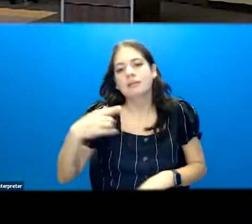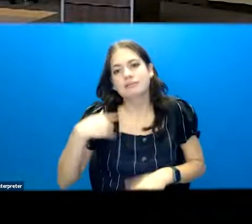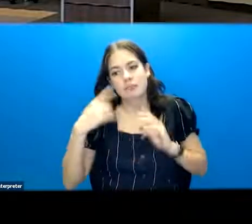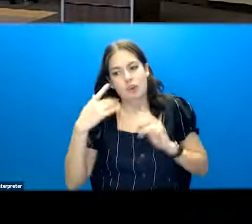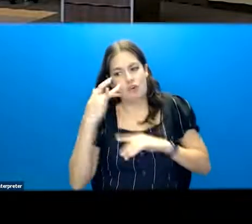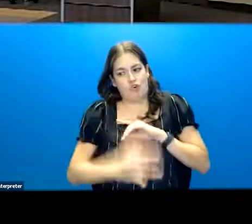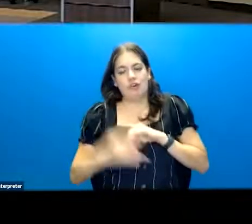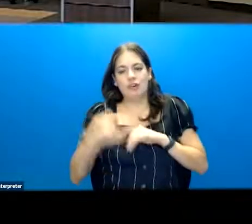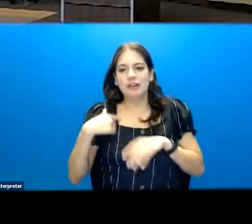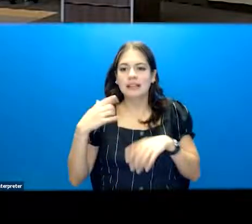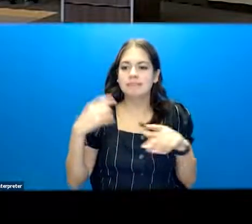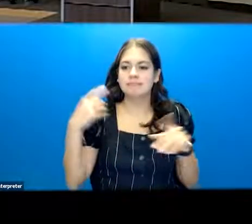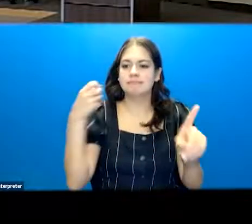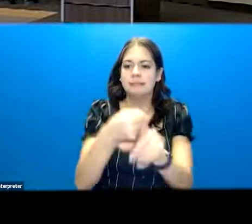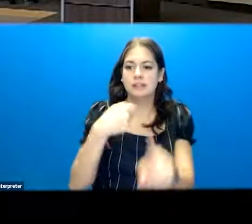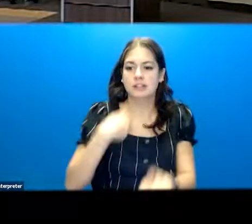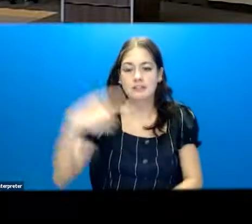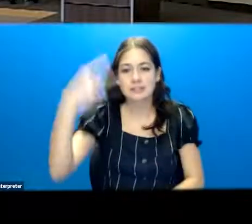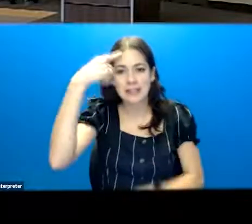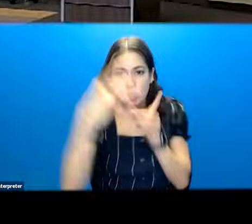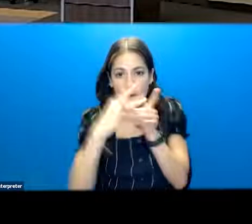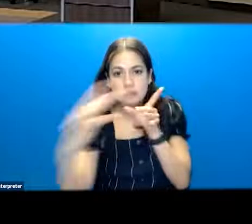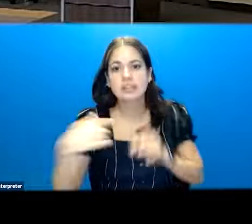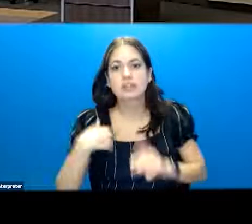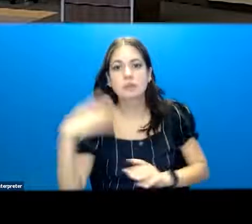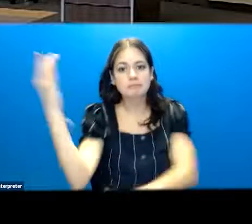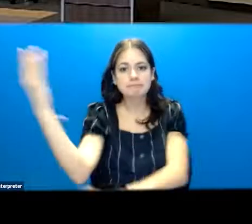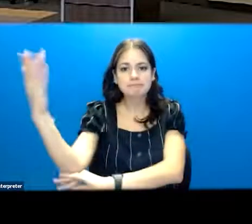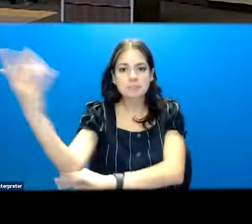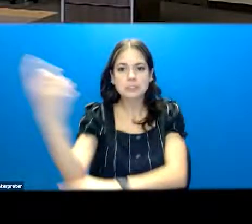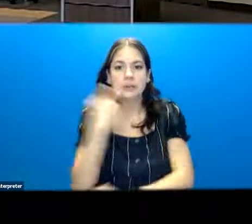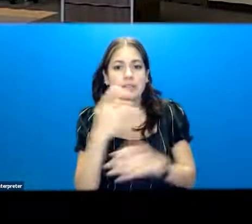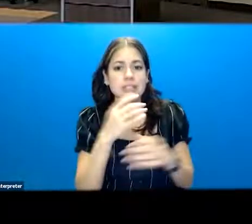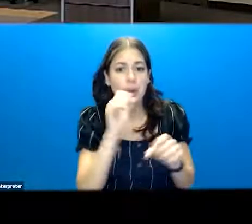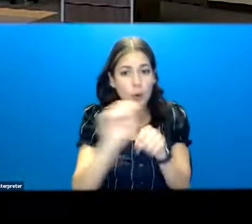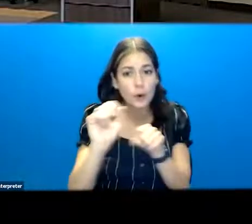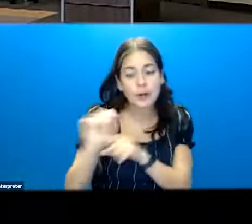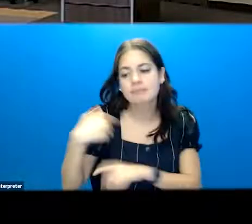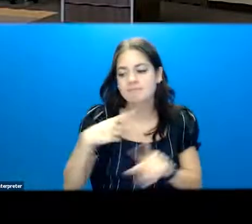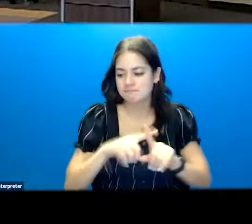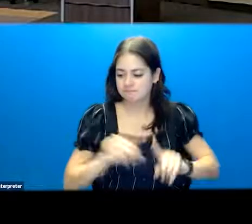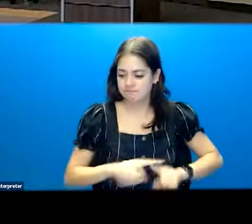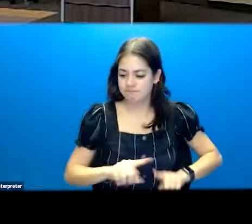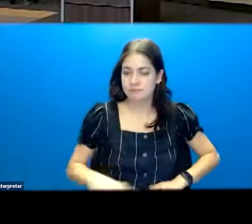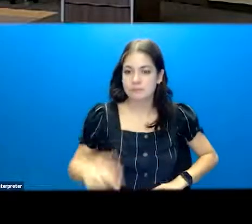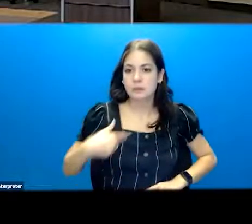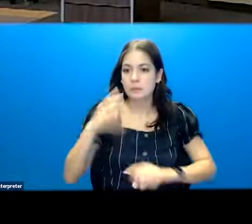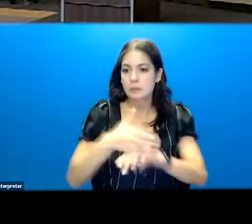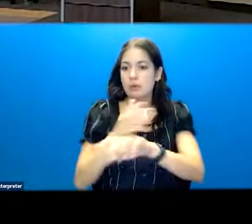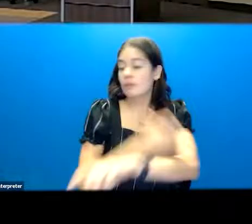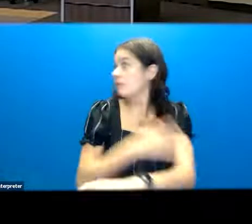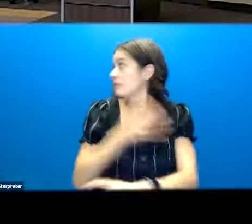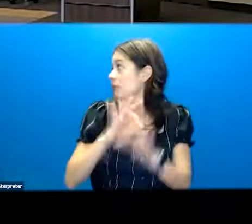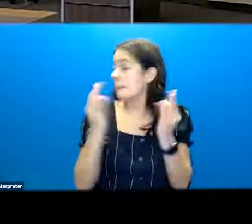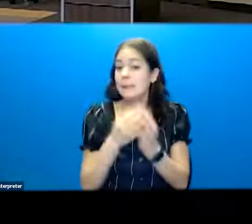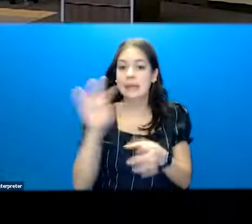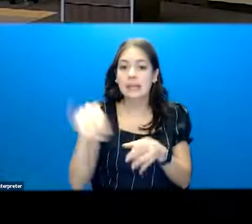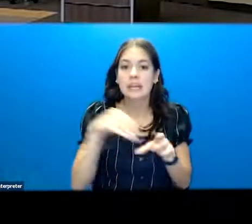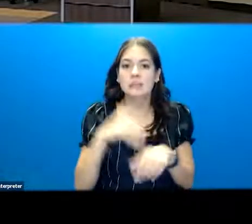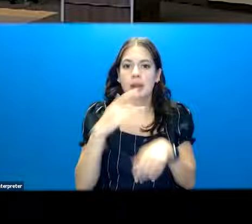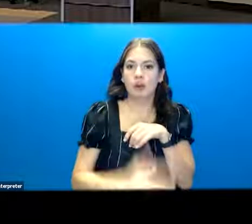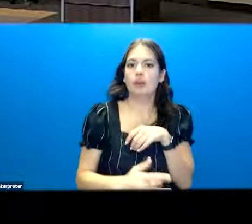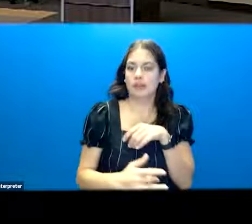stages of psychosis. She will present recent work as well as several strategies used to improve family engagement in early intervention